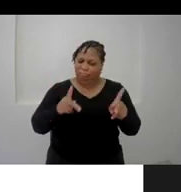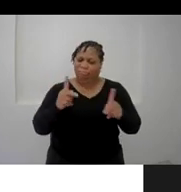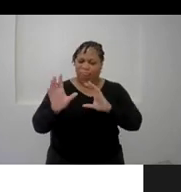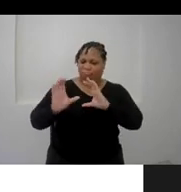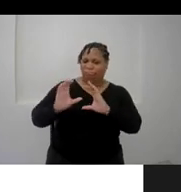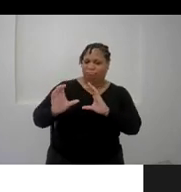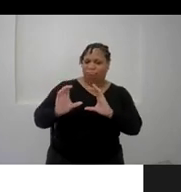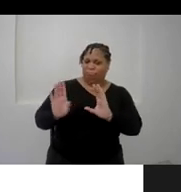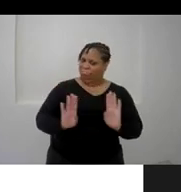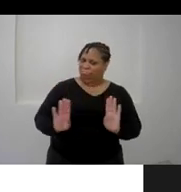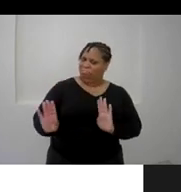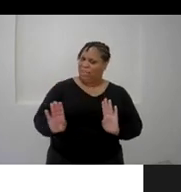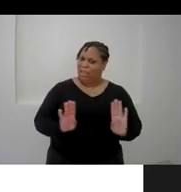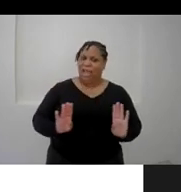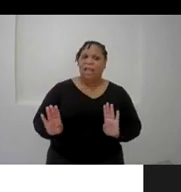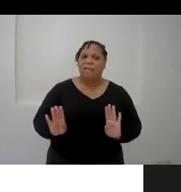their behaviour